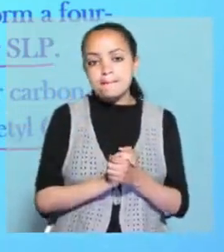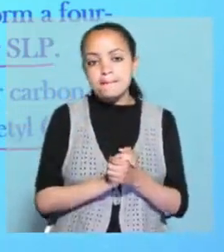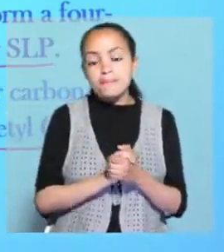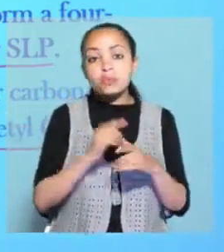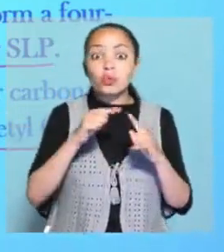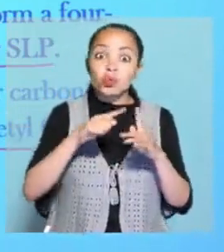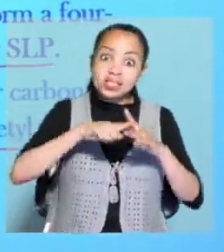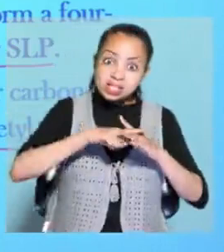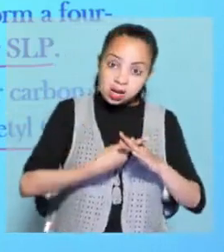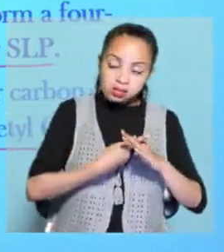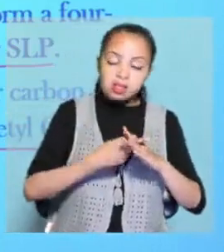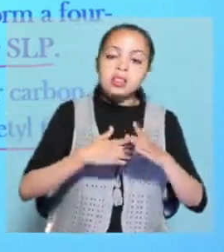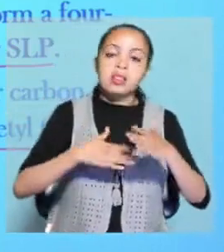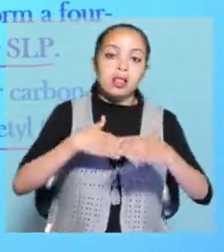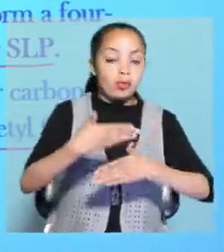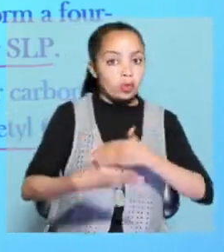to start the process.